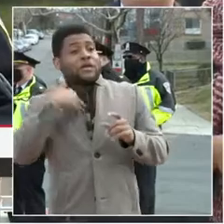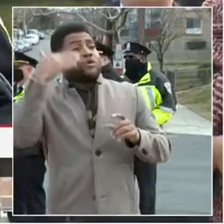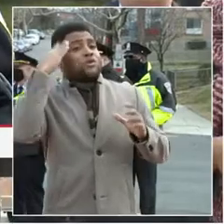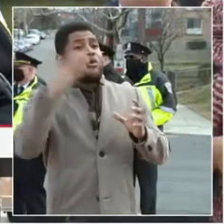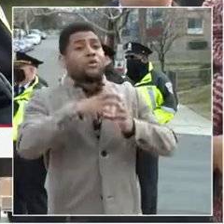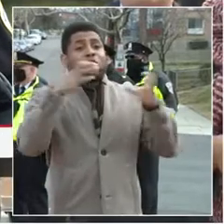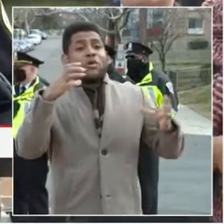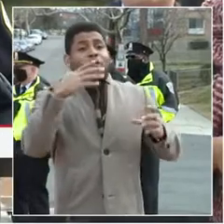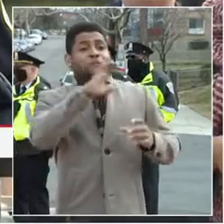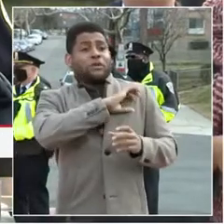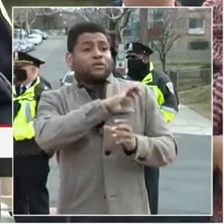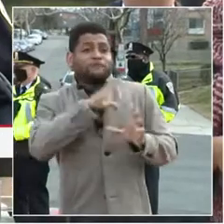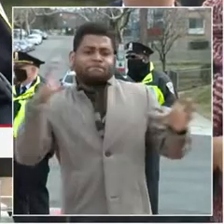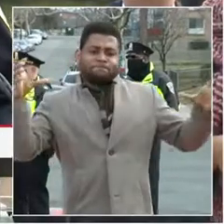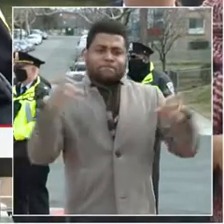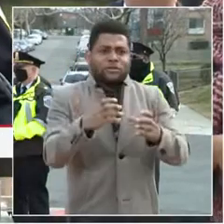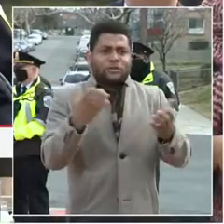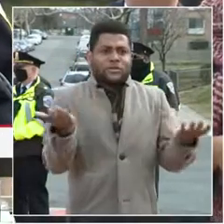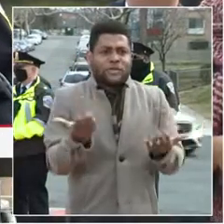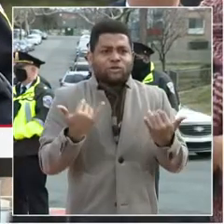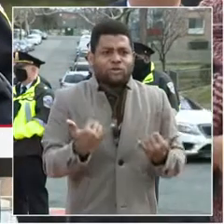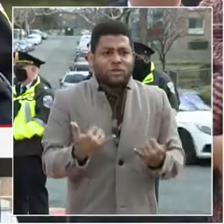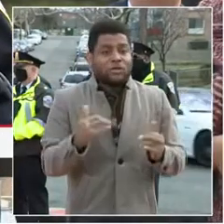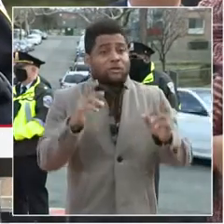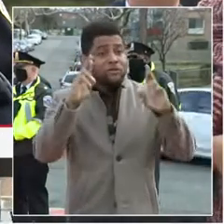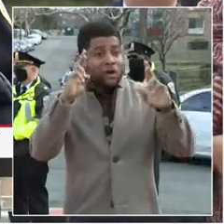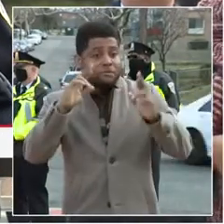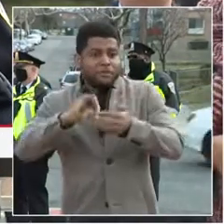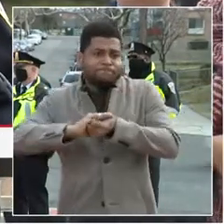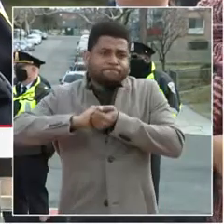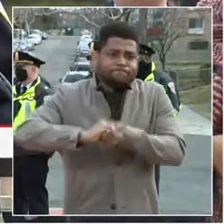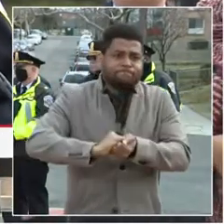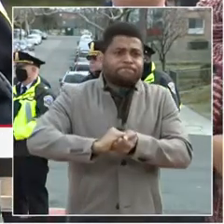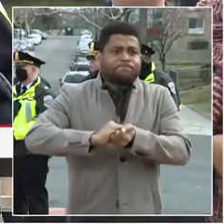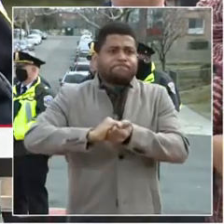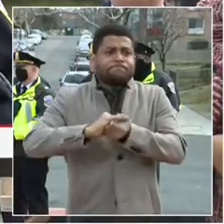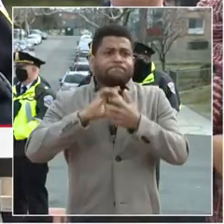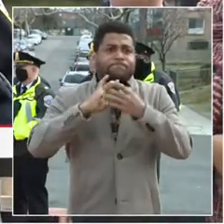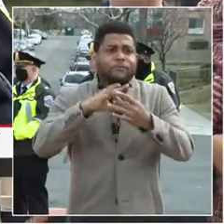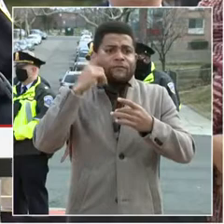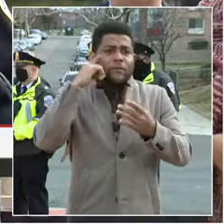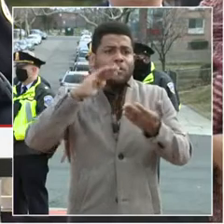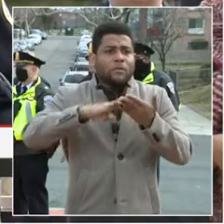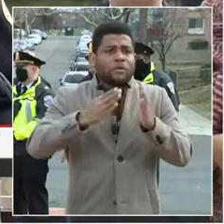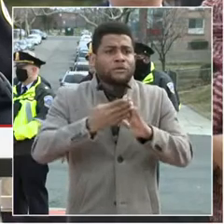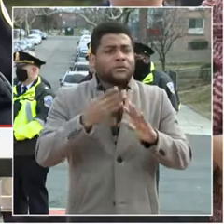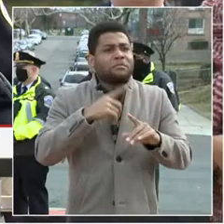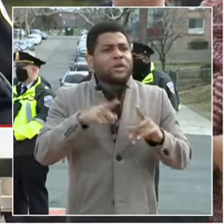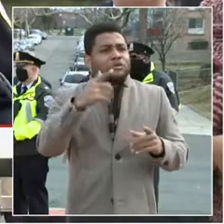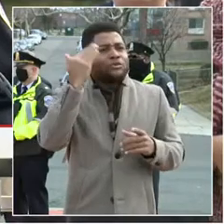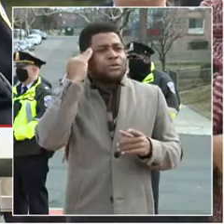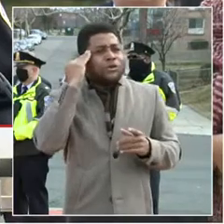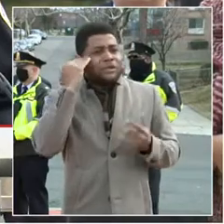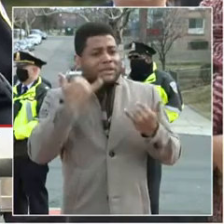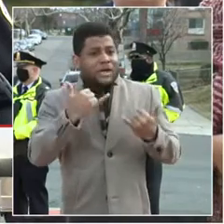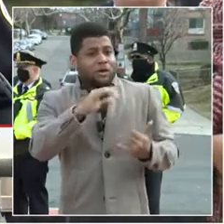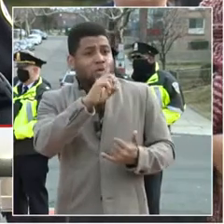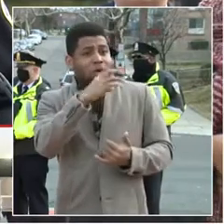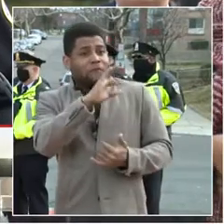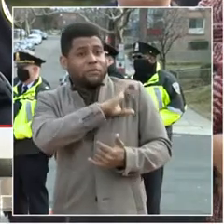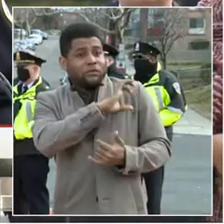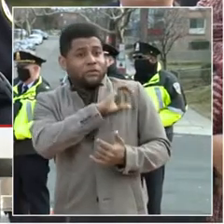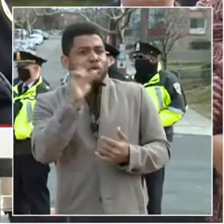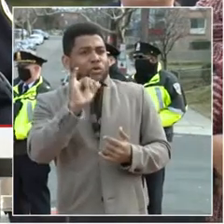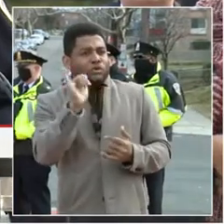trust and build that gap in the community. But right now, your office, one of your officers is under investigation. Yesterday,